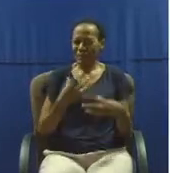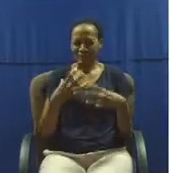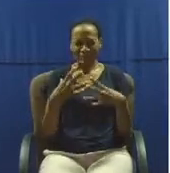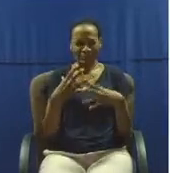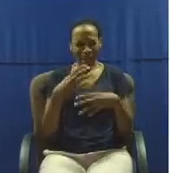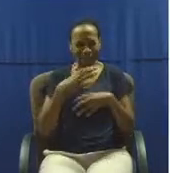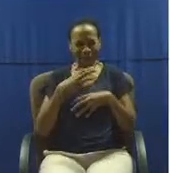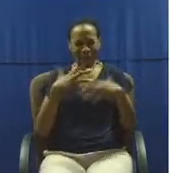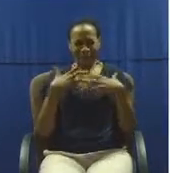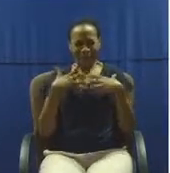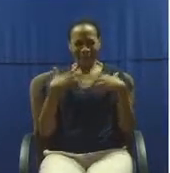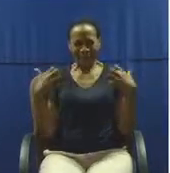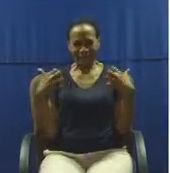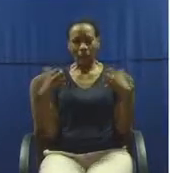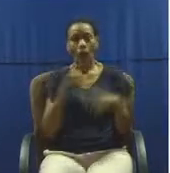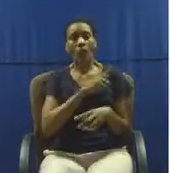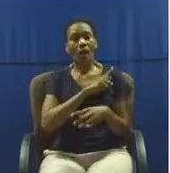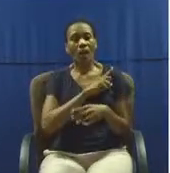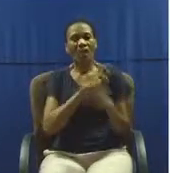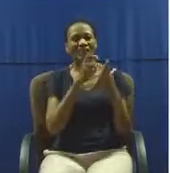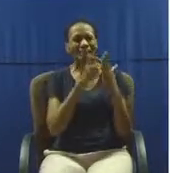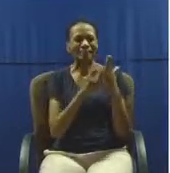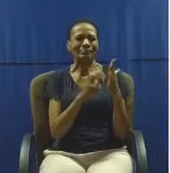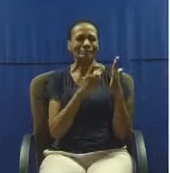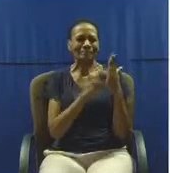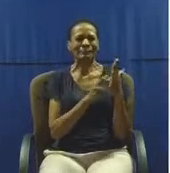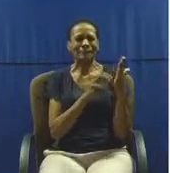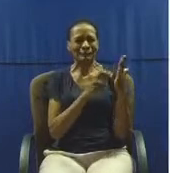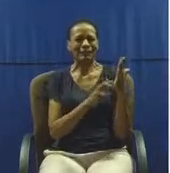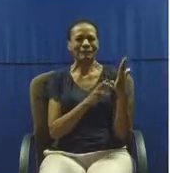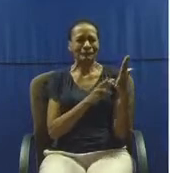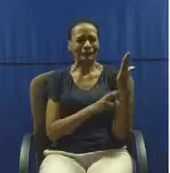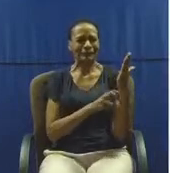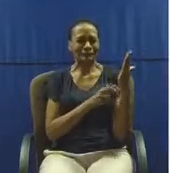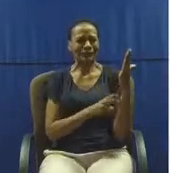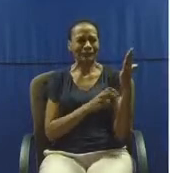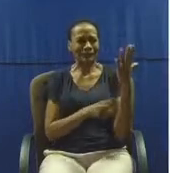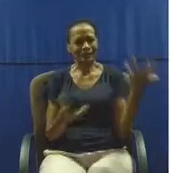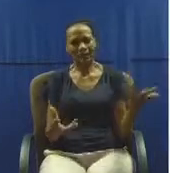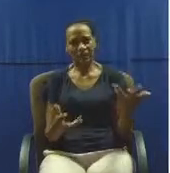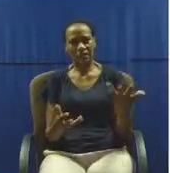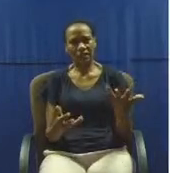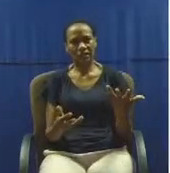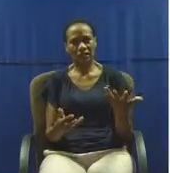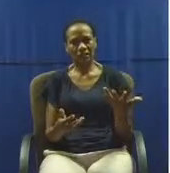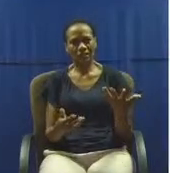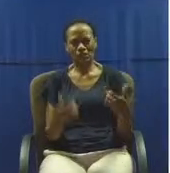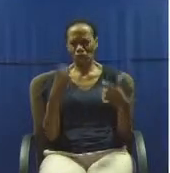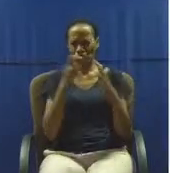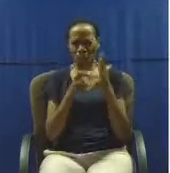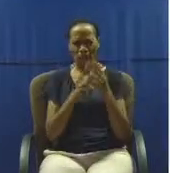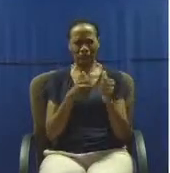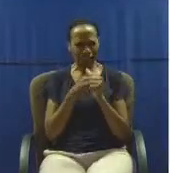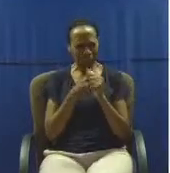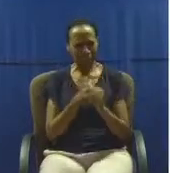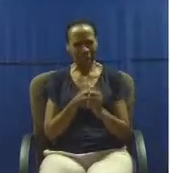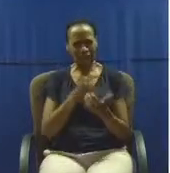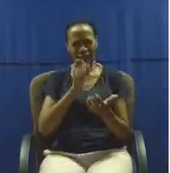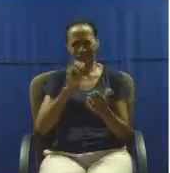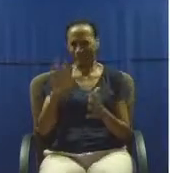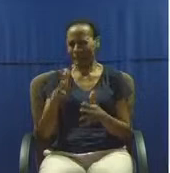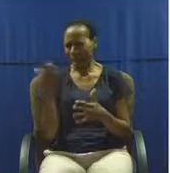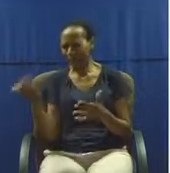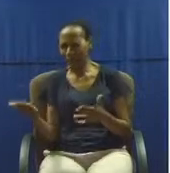by excessive regulation and work under a massive burden of compliance. The